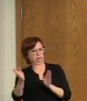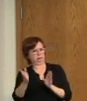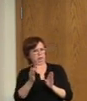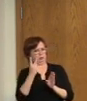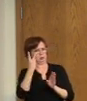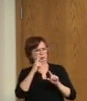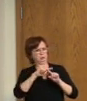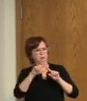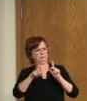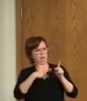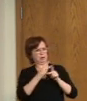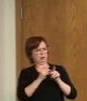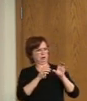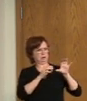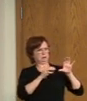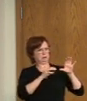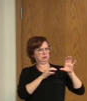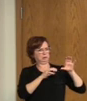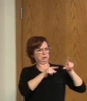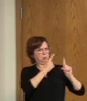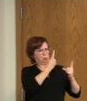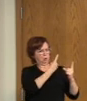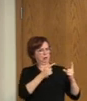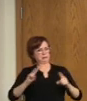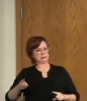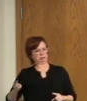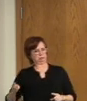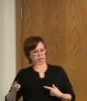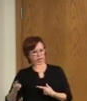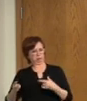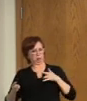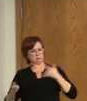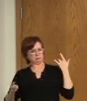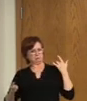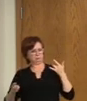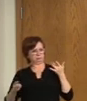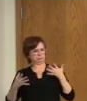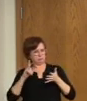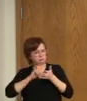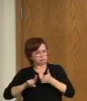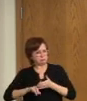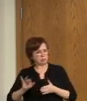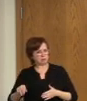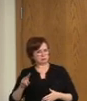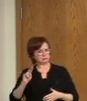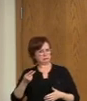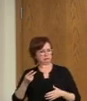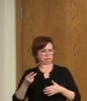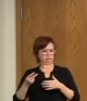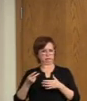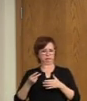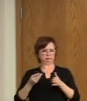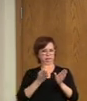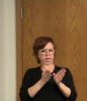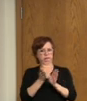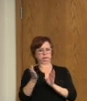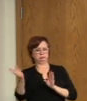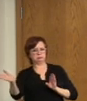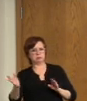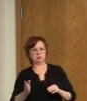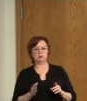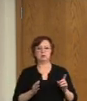Provincial Lab has confirmed that they can indeed process samples for screening both in Saskatchewan and with the